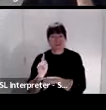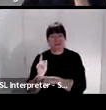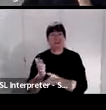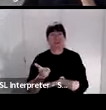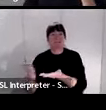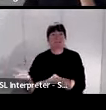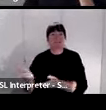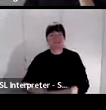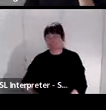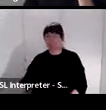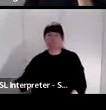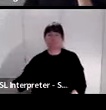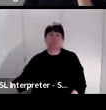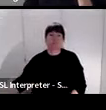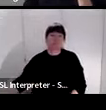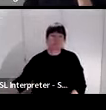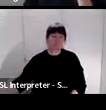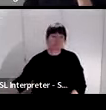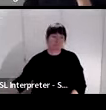minutes.